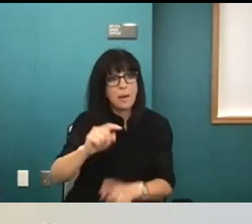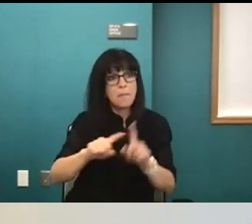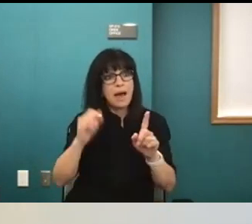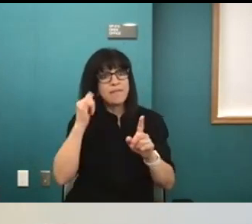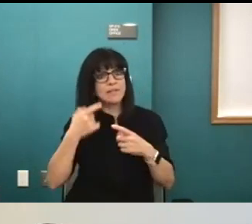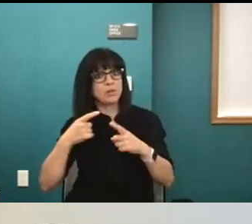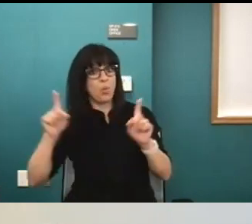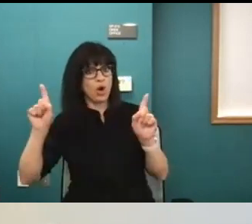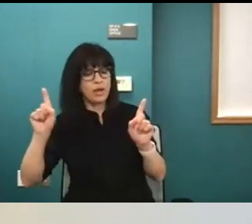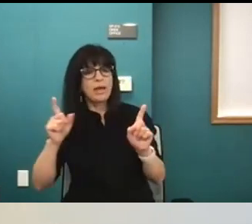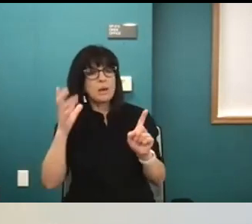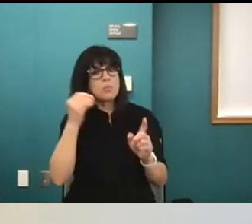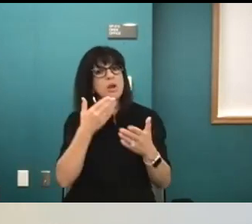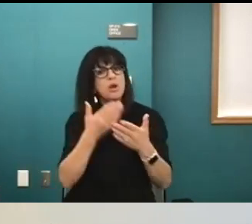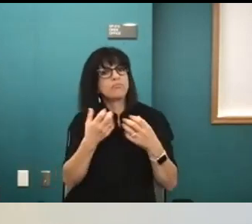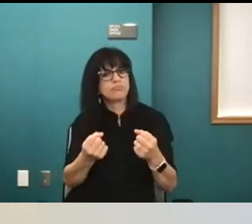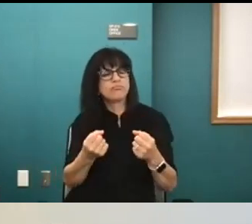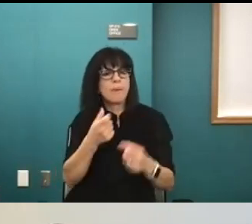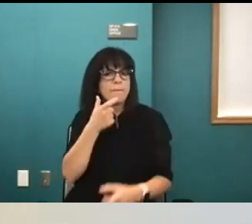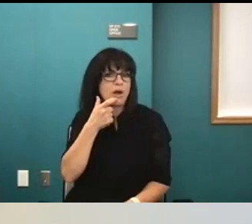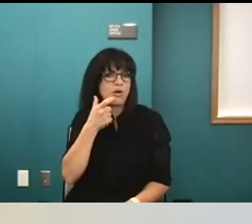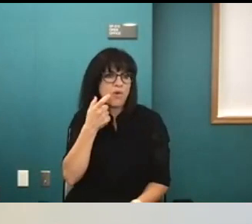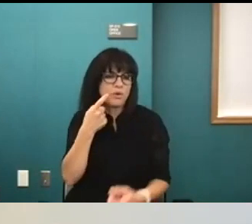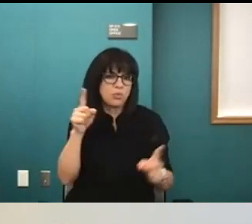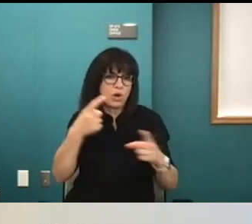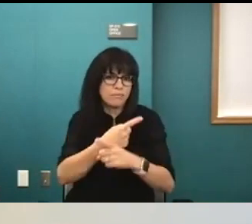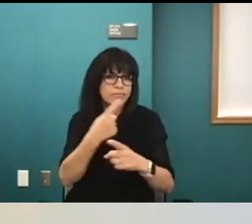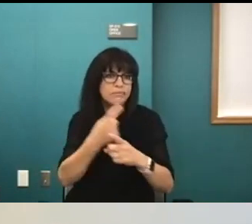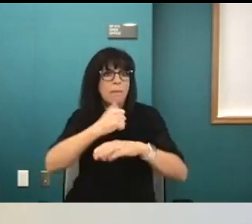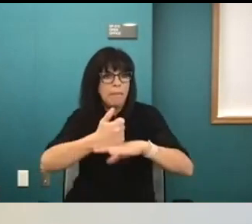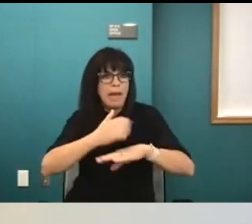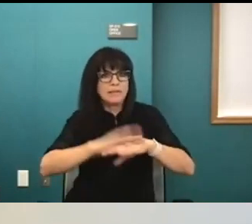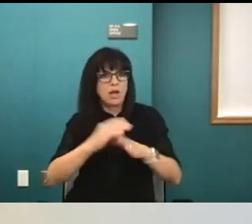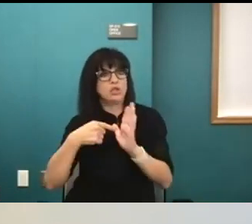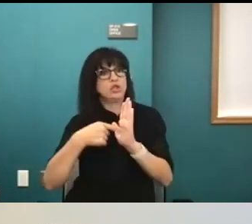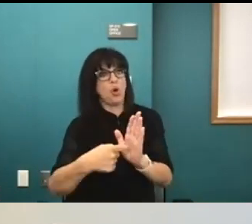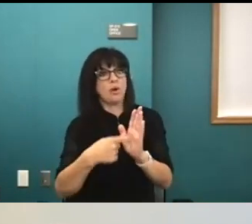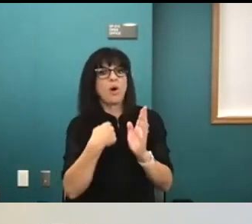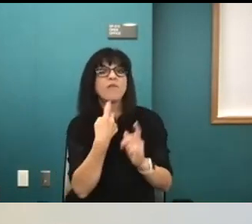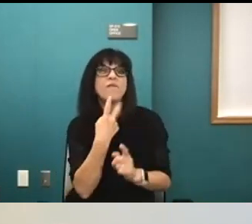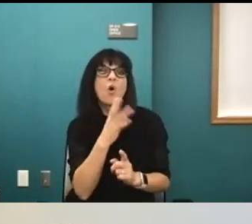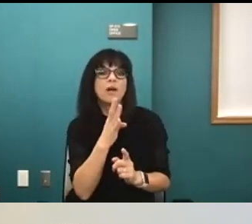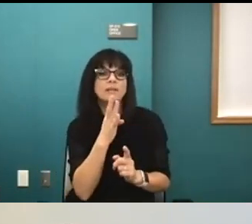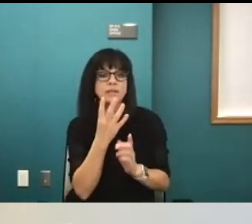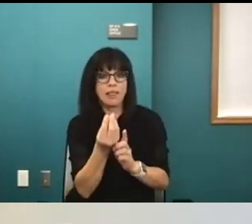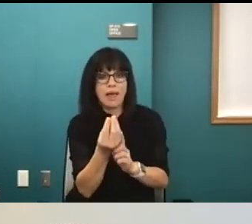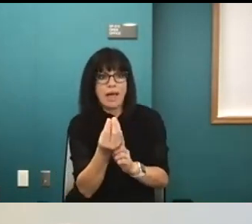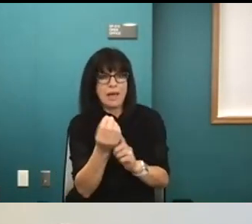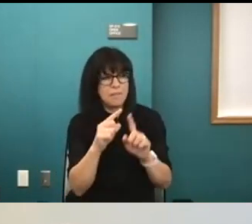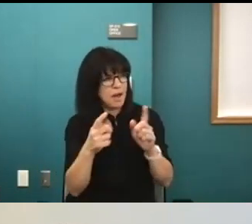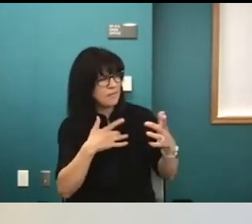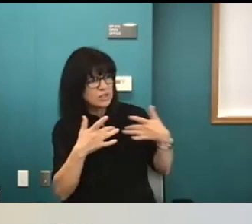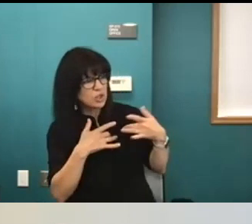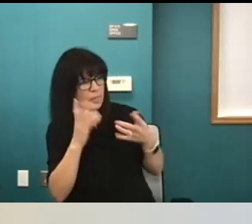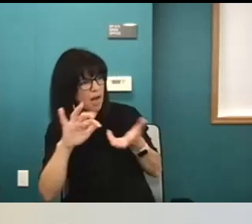can have pretty good confidence that the microphone is doing what it should be doing based upon it reflecting what your voice is doing. But if you're concerned about distortions, is it the